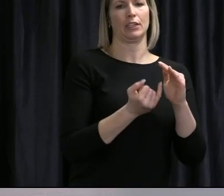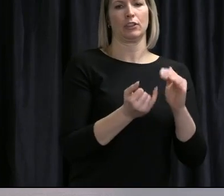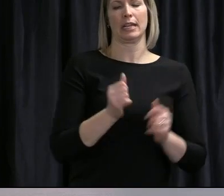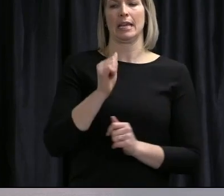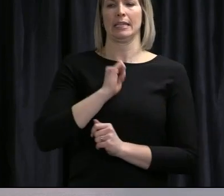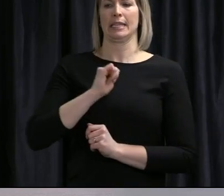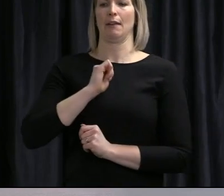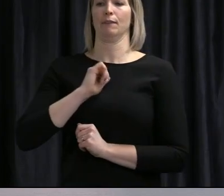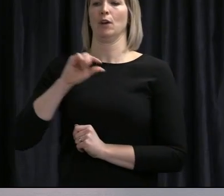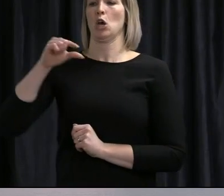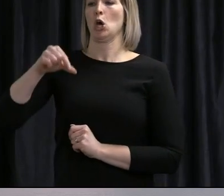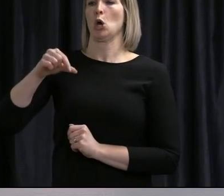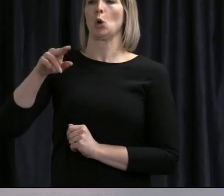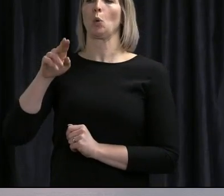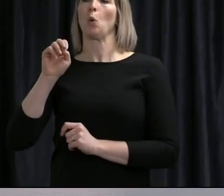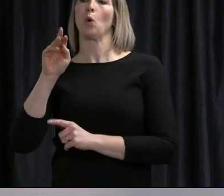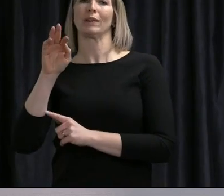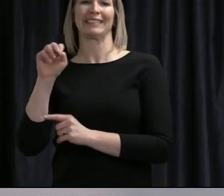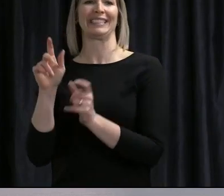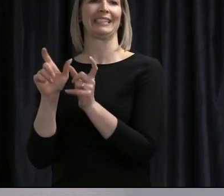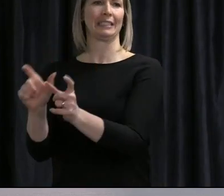we? So